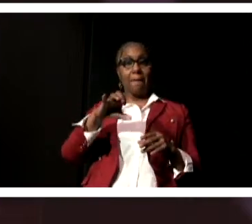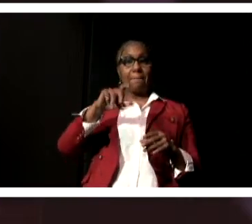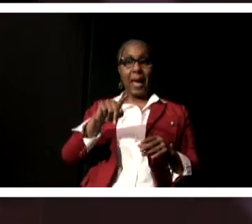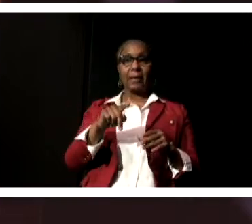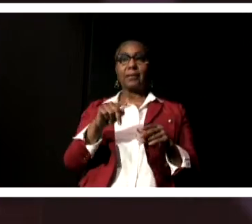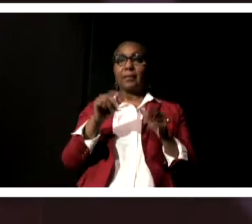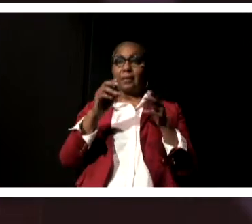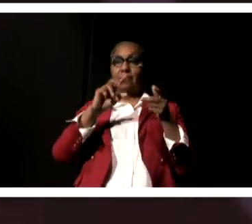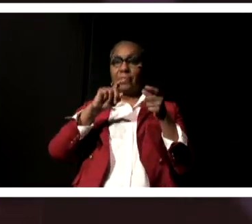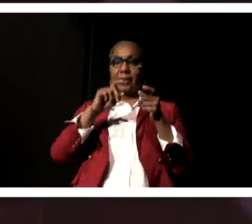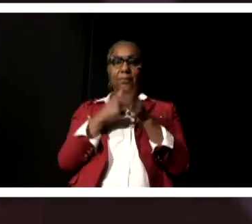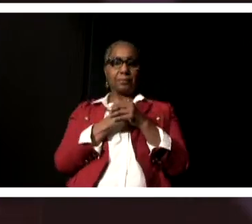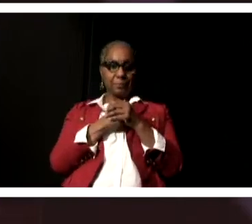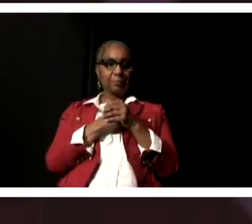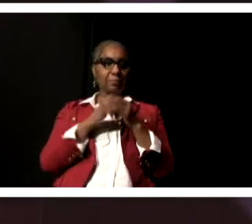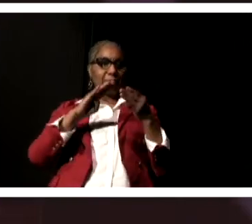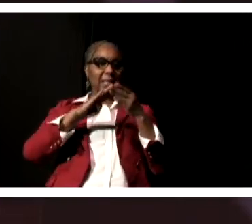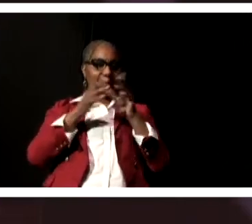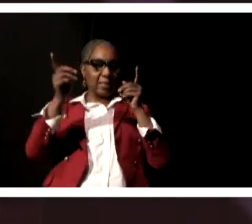City Director Joan Adcock.